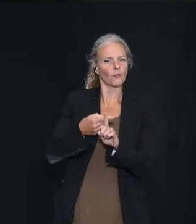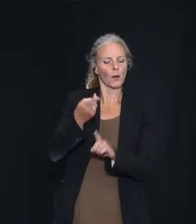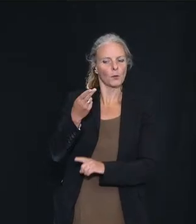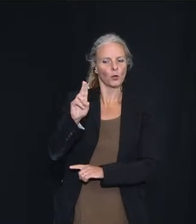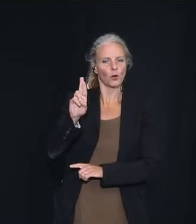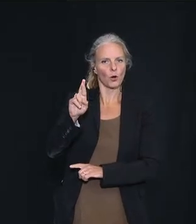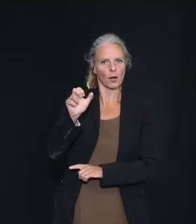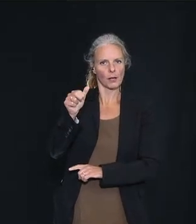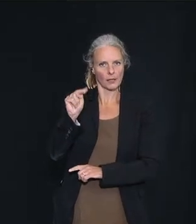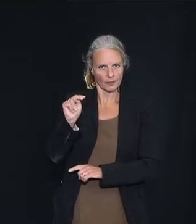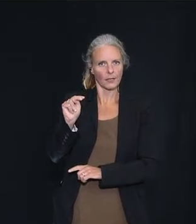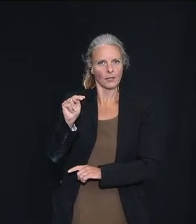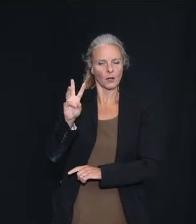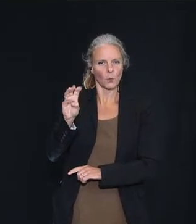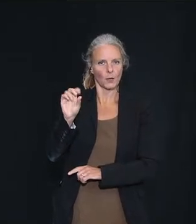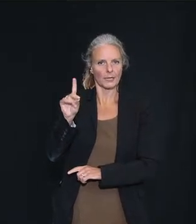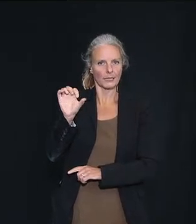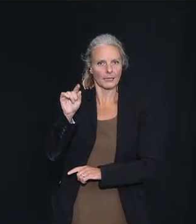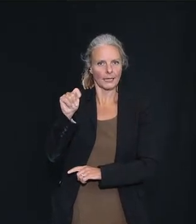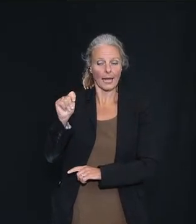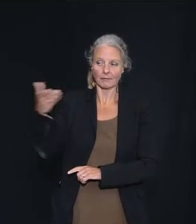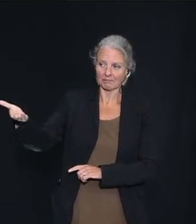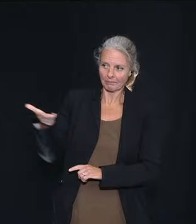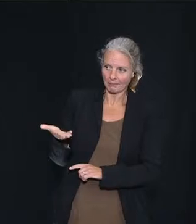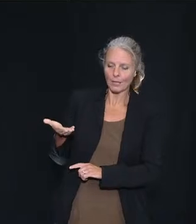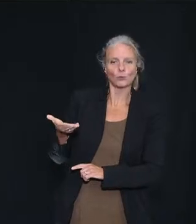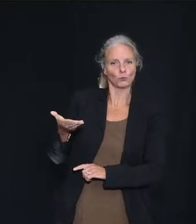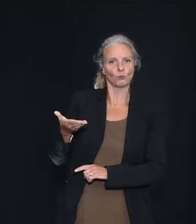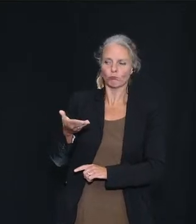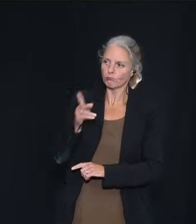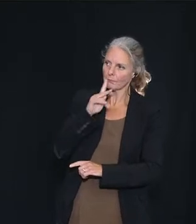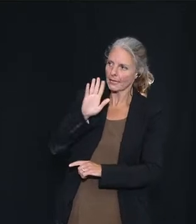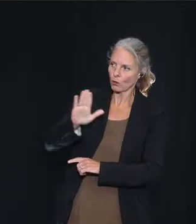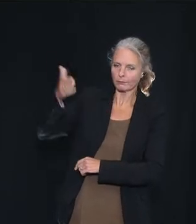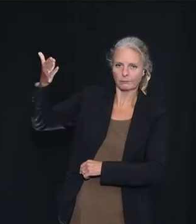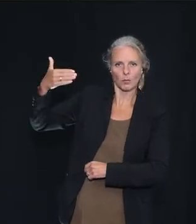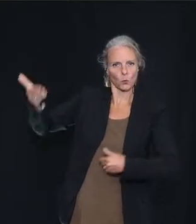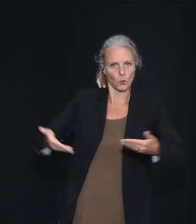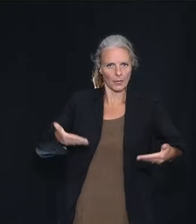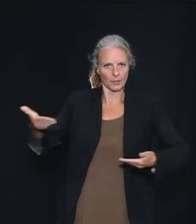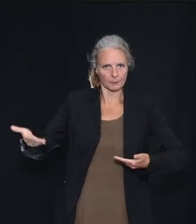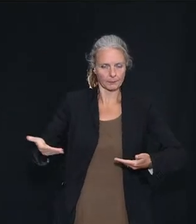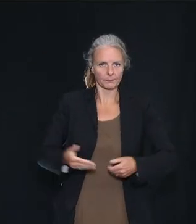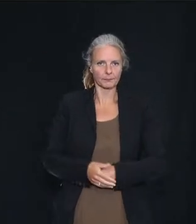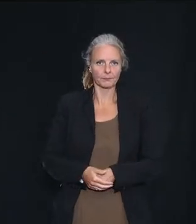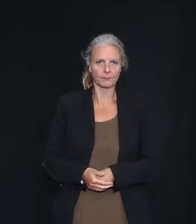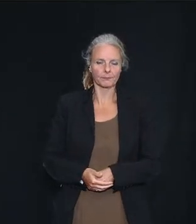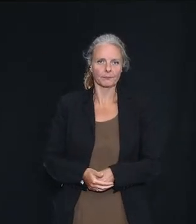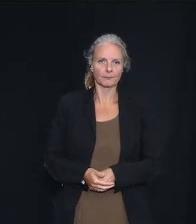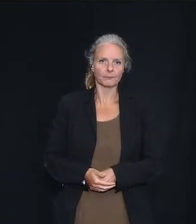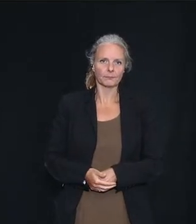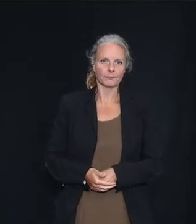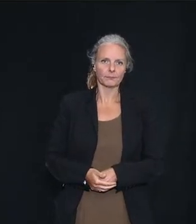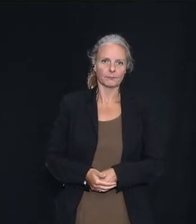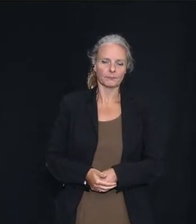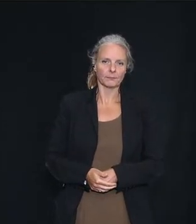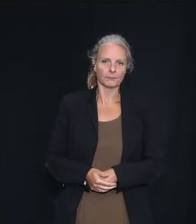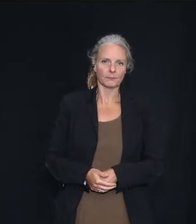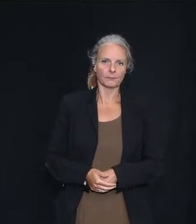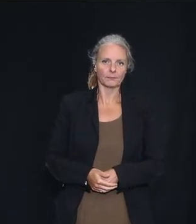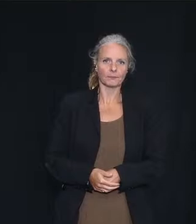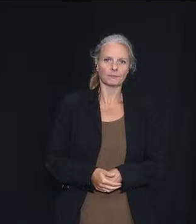the Huron-Wendat First Nations, to offer words of welcome. On va rester